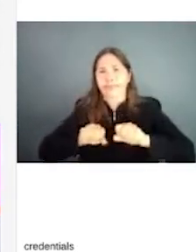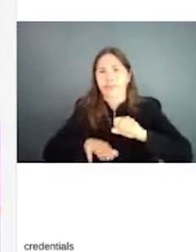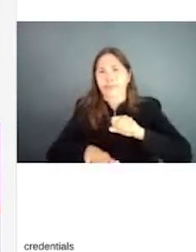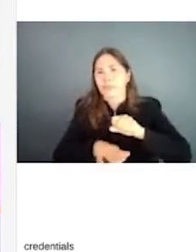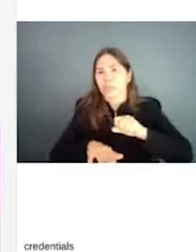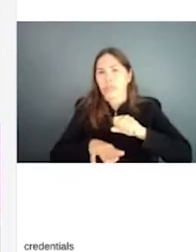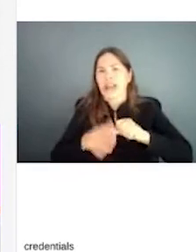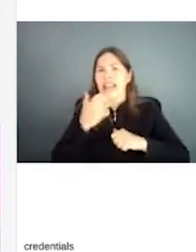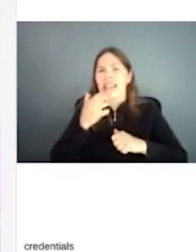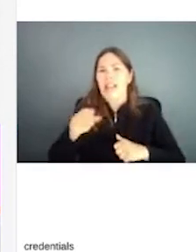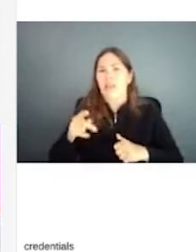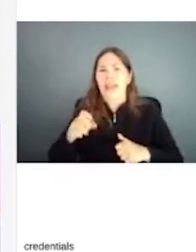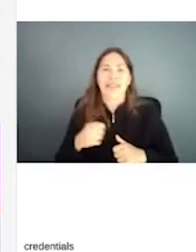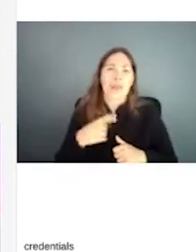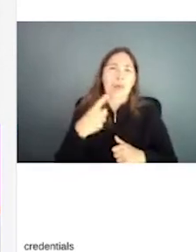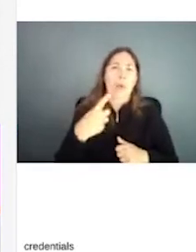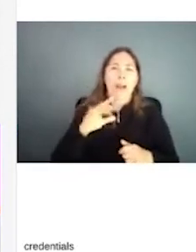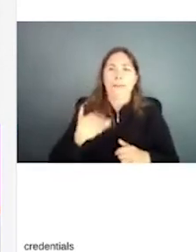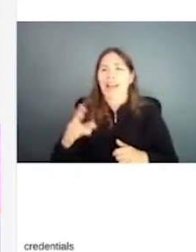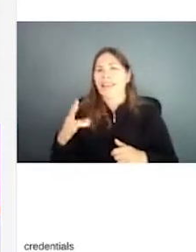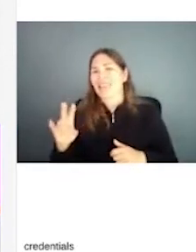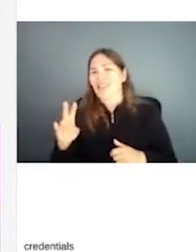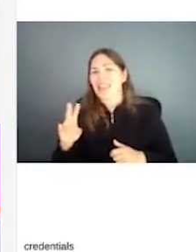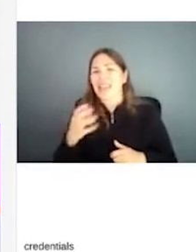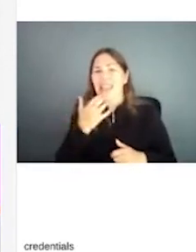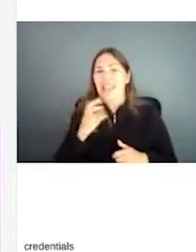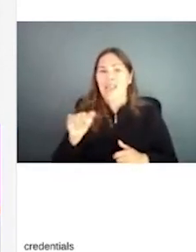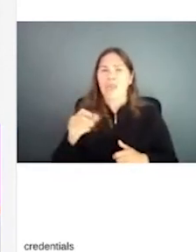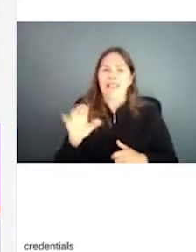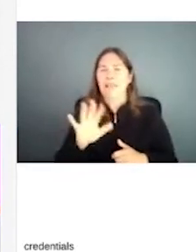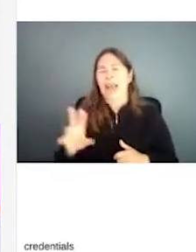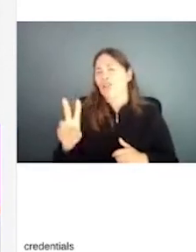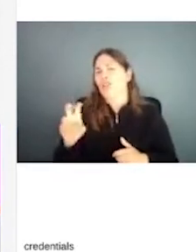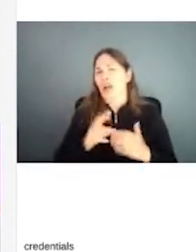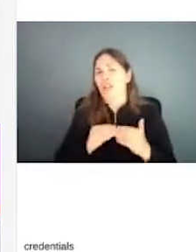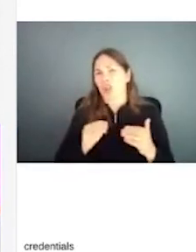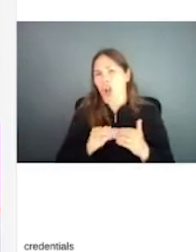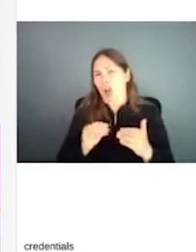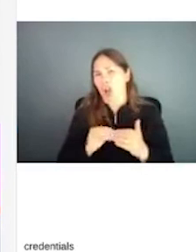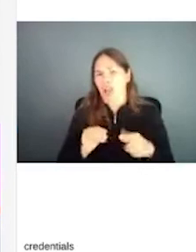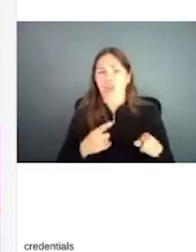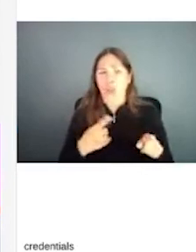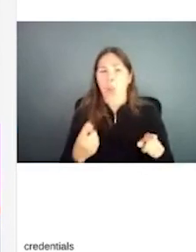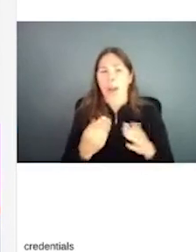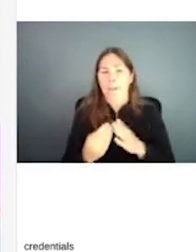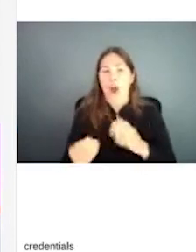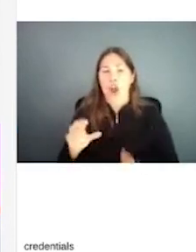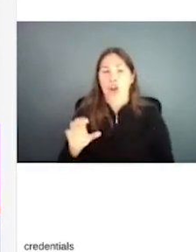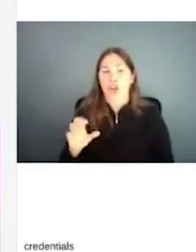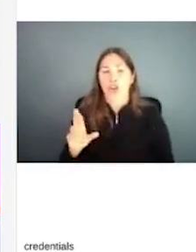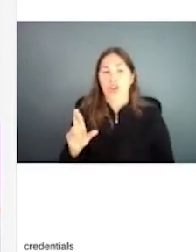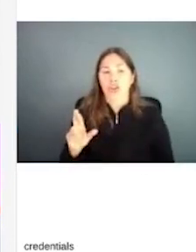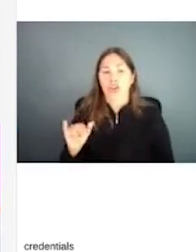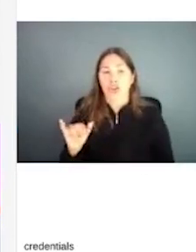11 by 17 heat press for about $200 these days. And so, yes, the cricket was going to be a way